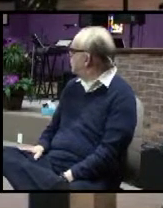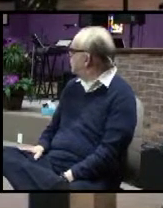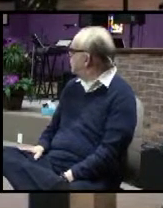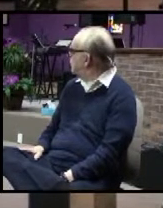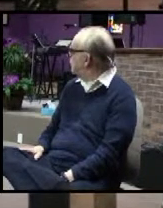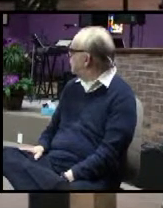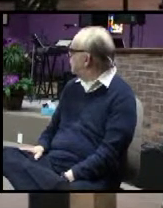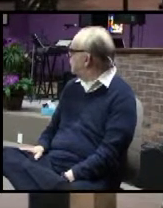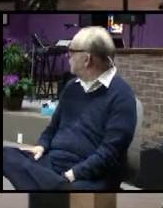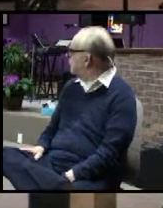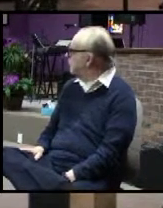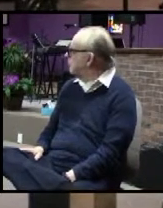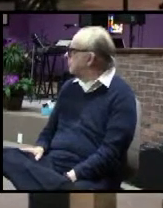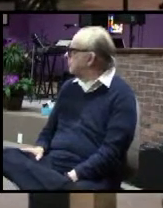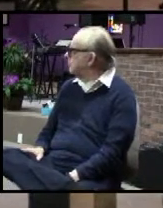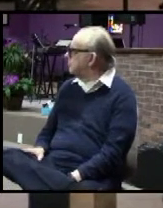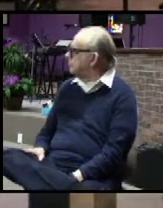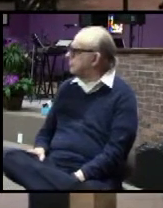Hold on, man.